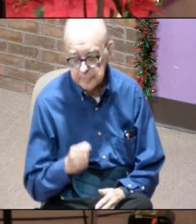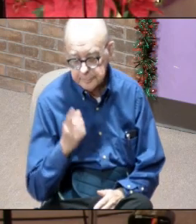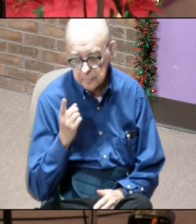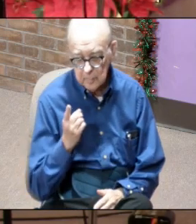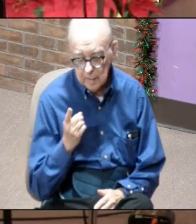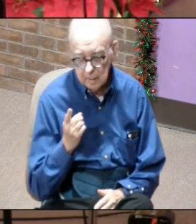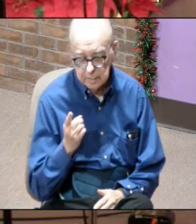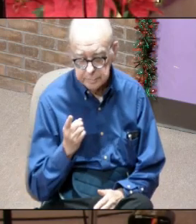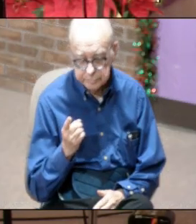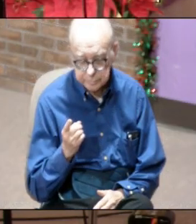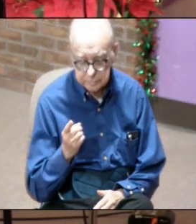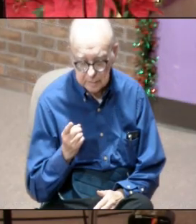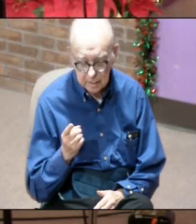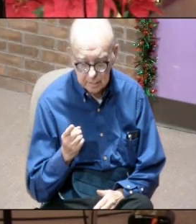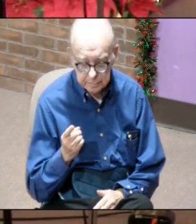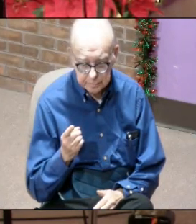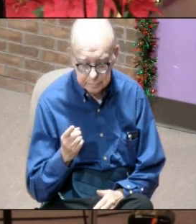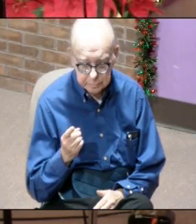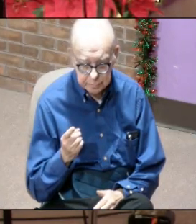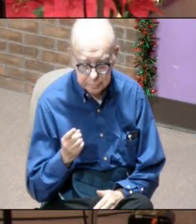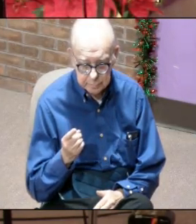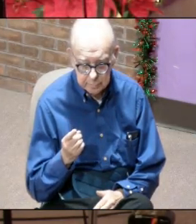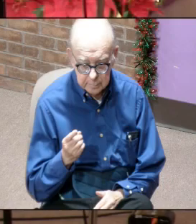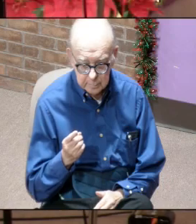understand is